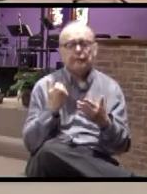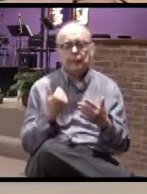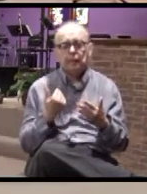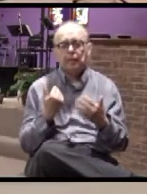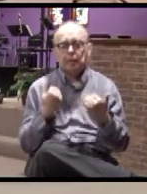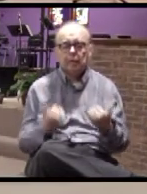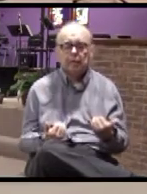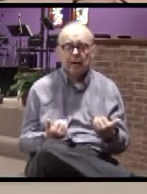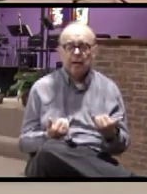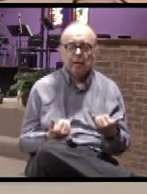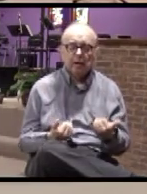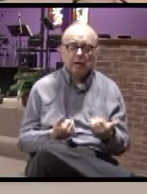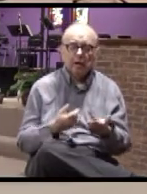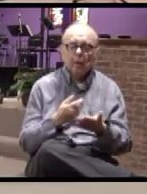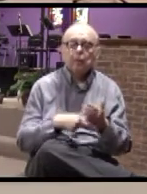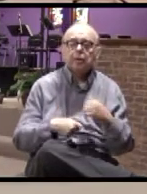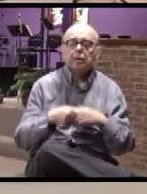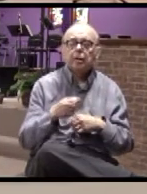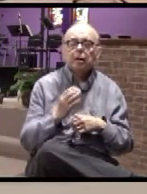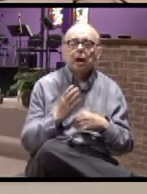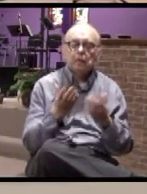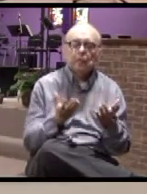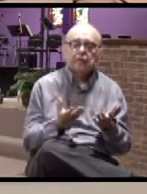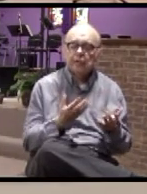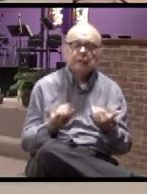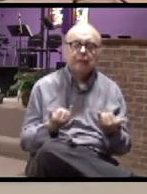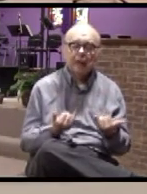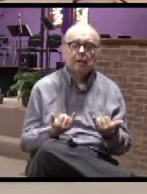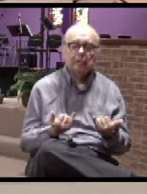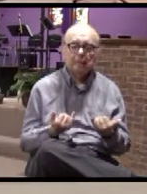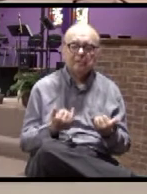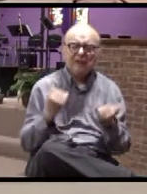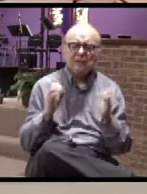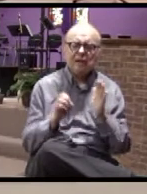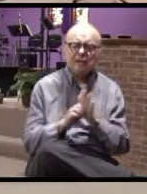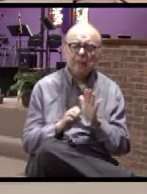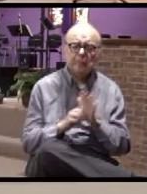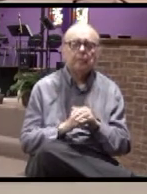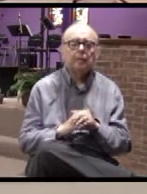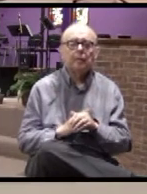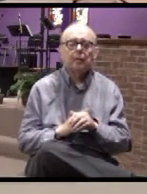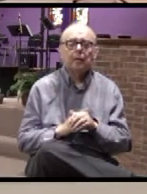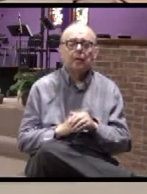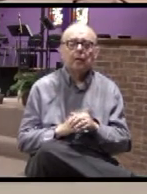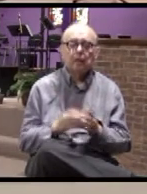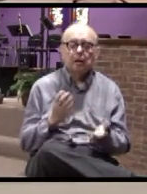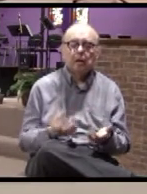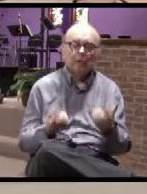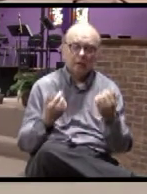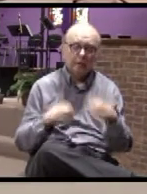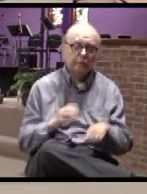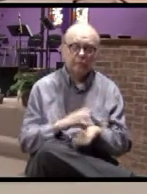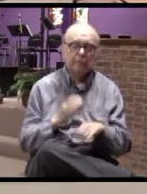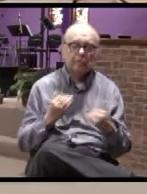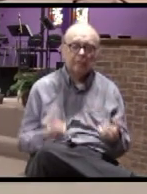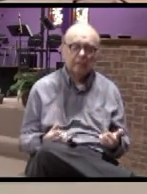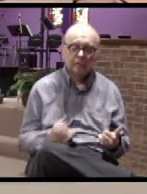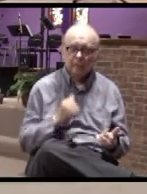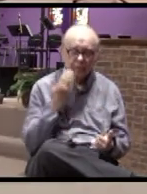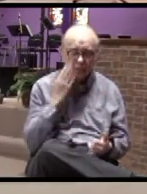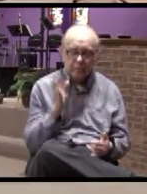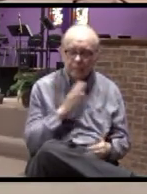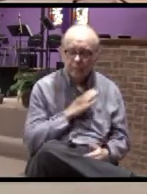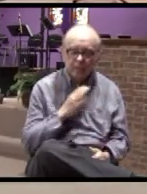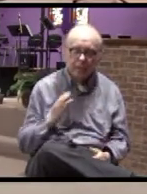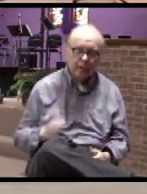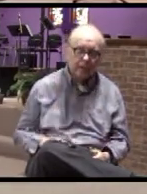be to what he wants them to be. For instance, you may come here today not knowing